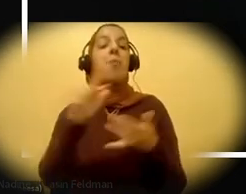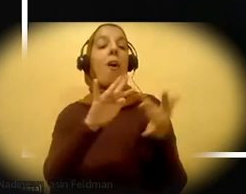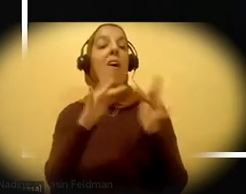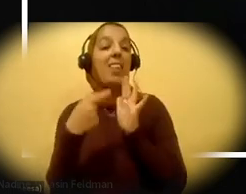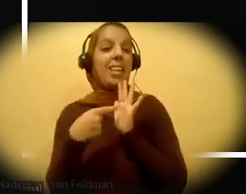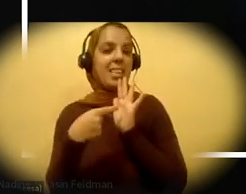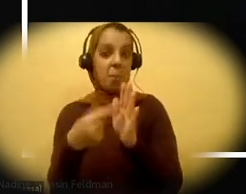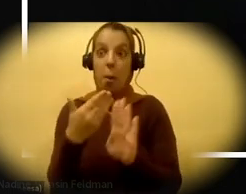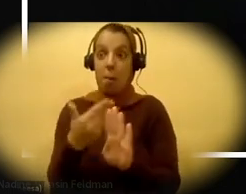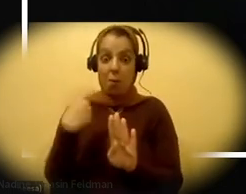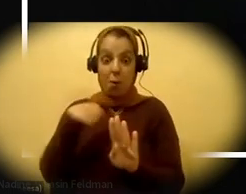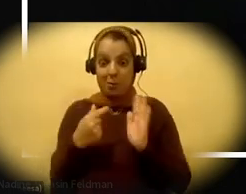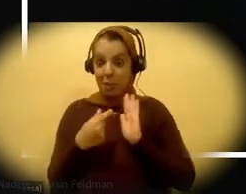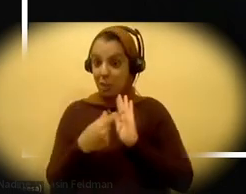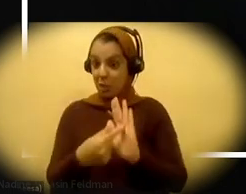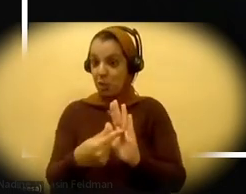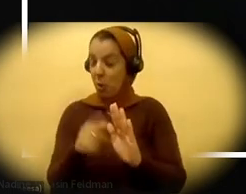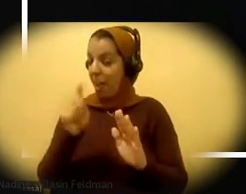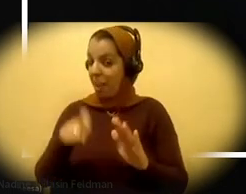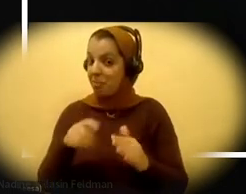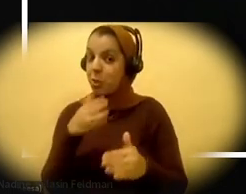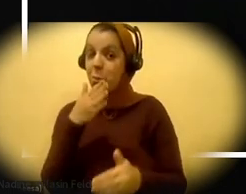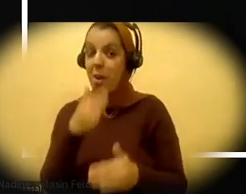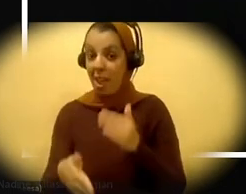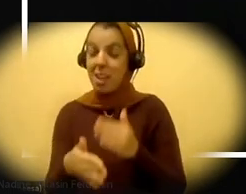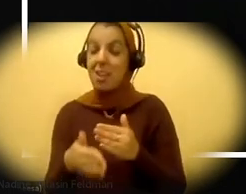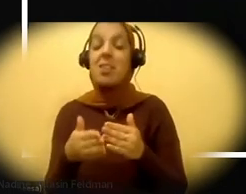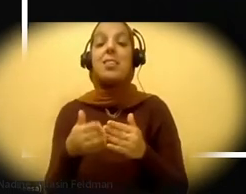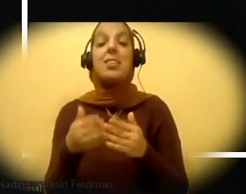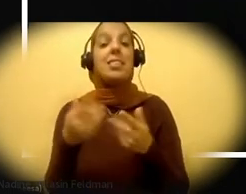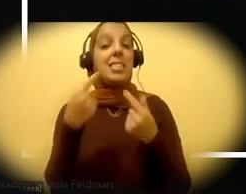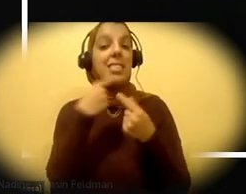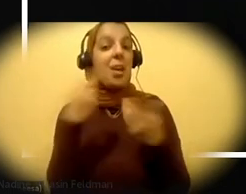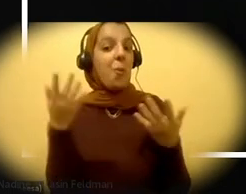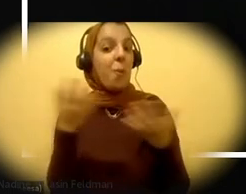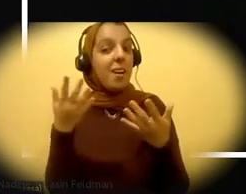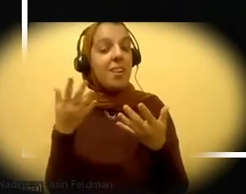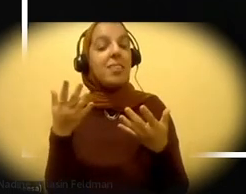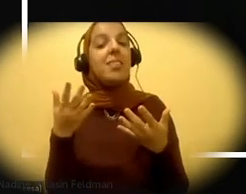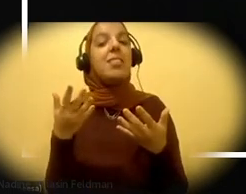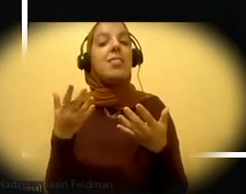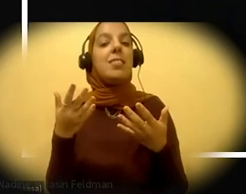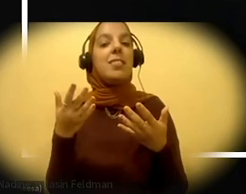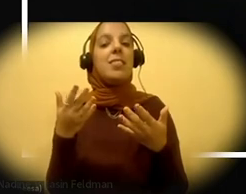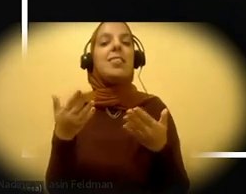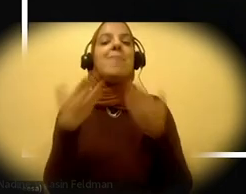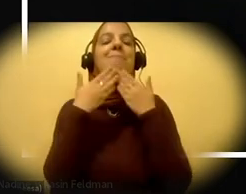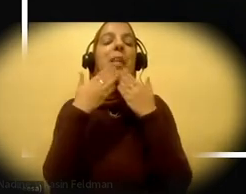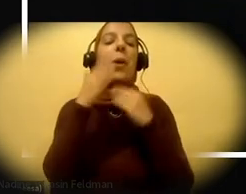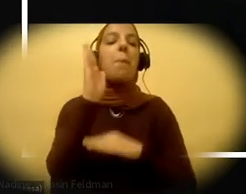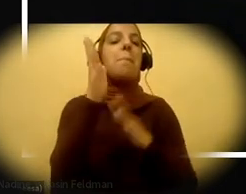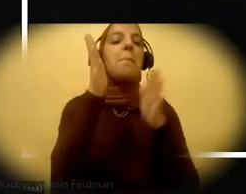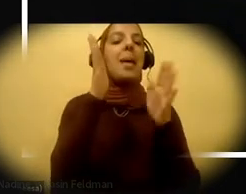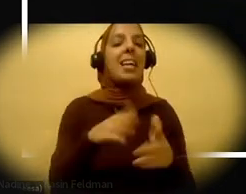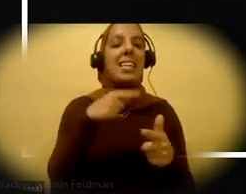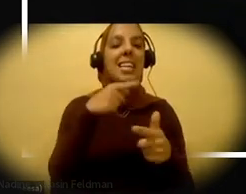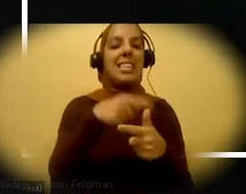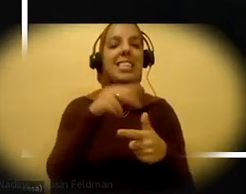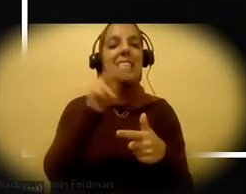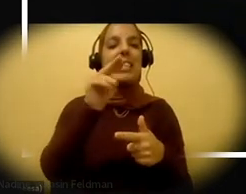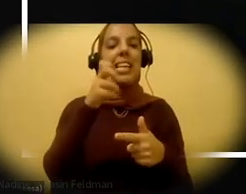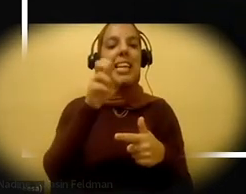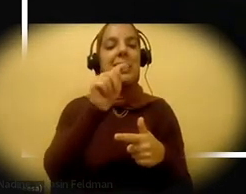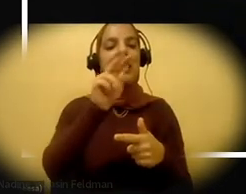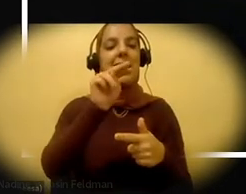we show that to you, we can't end without giving a huge thank you to our panelists, Nightingale,